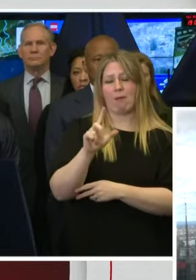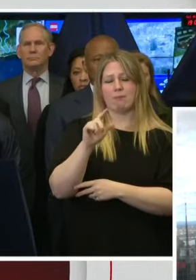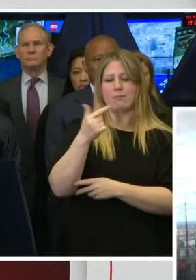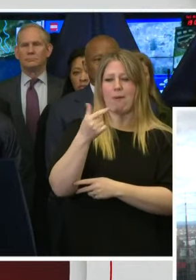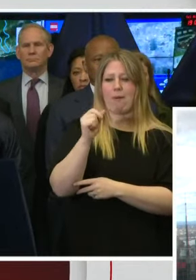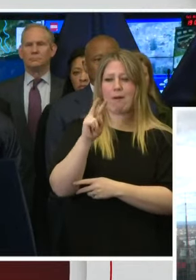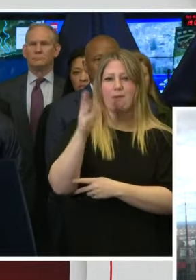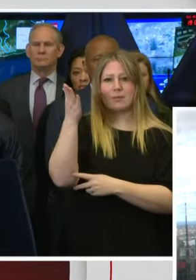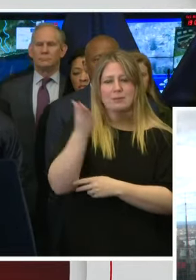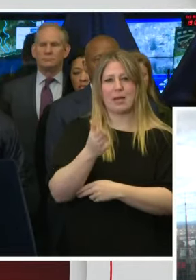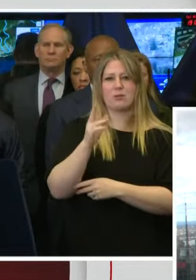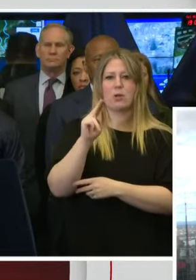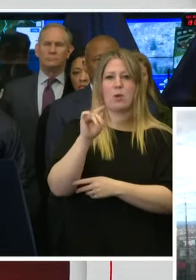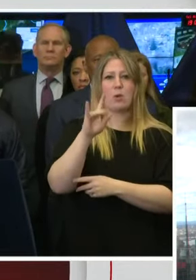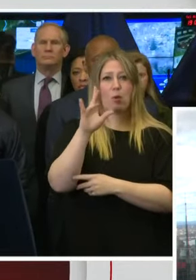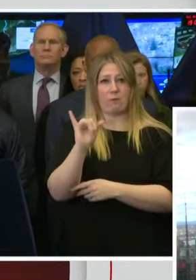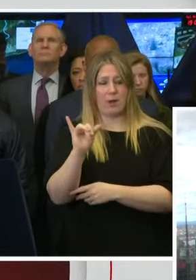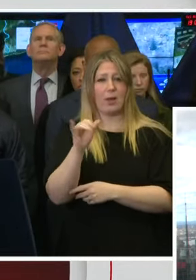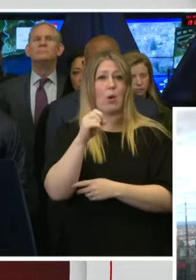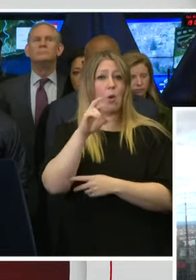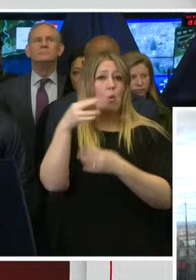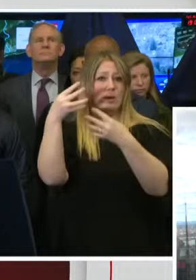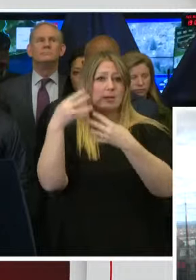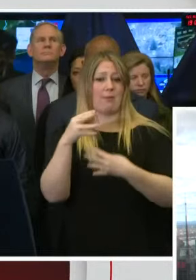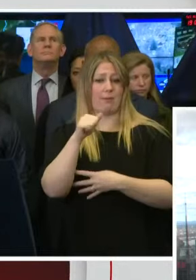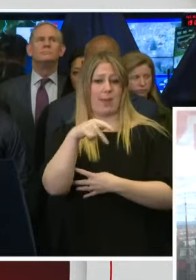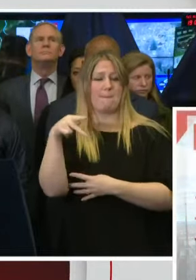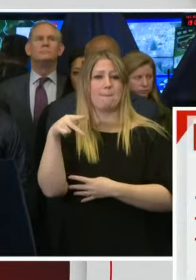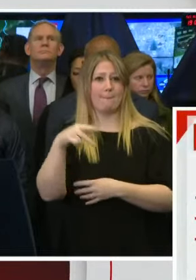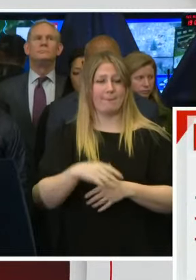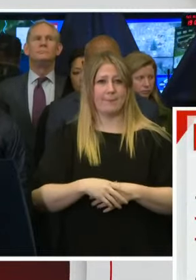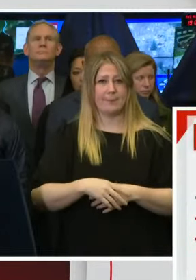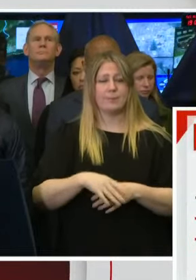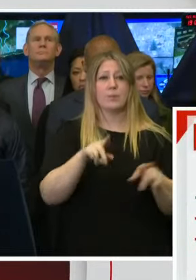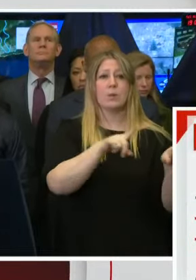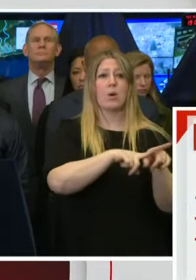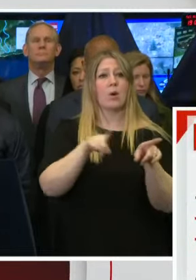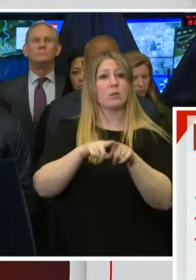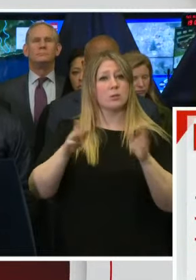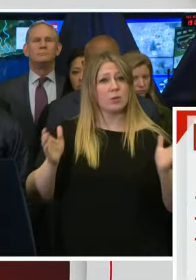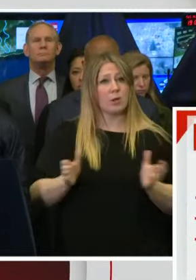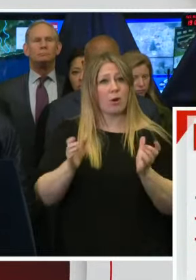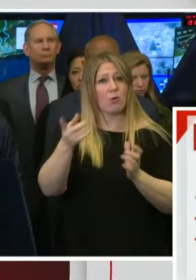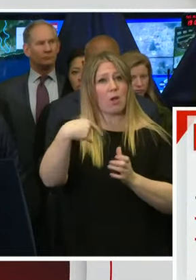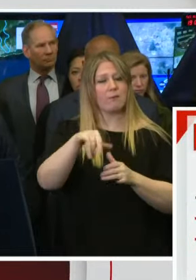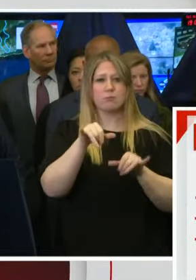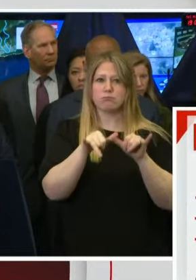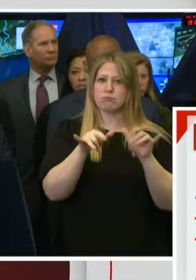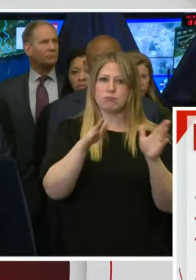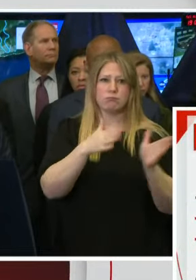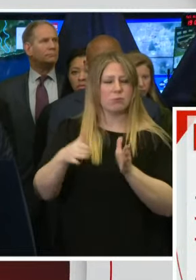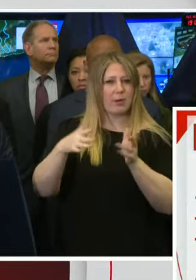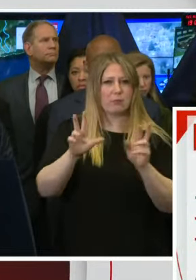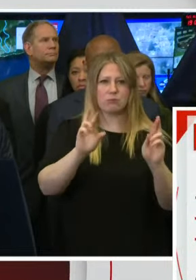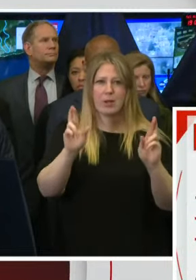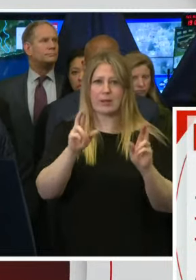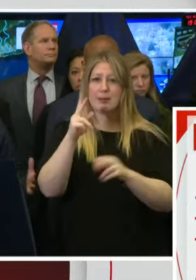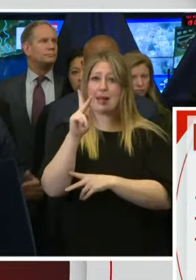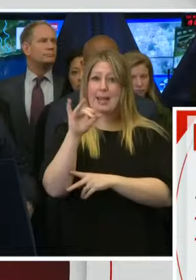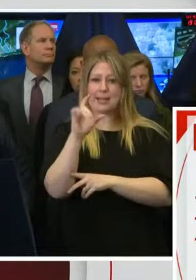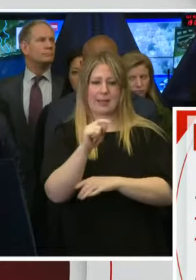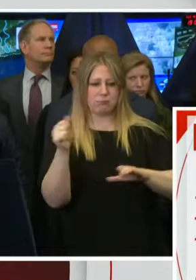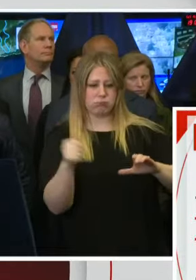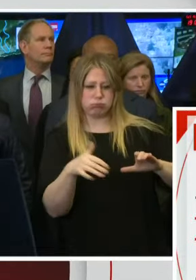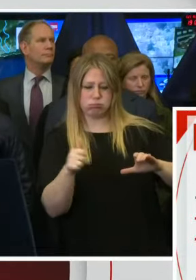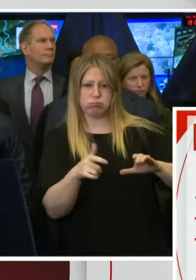nyc.gov/notify. We also encourage people to make sure that they have an emergency kit and to make sure that they know the guidance for earthquakes, which,